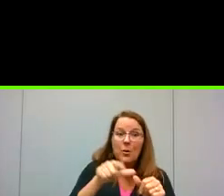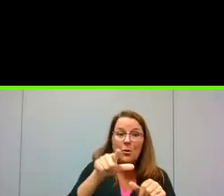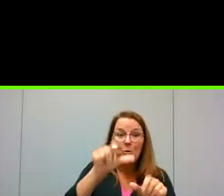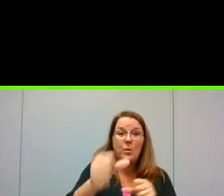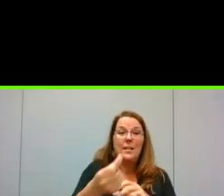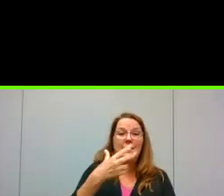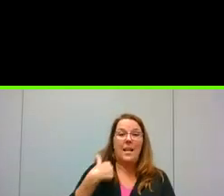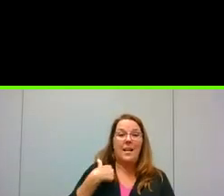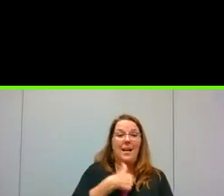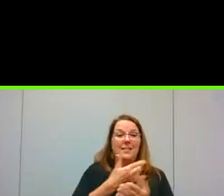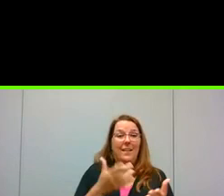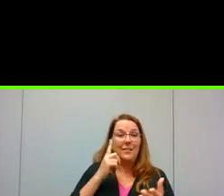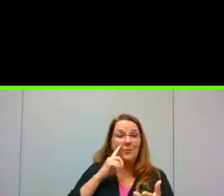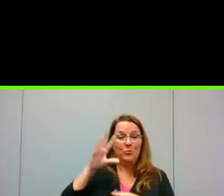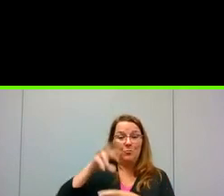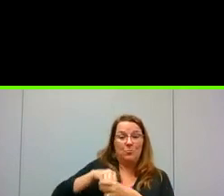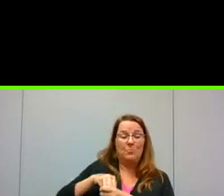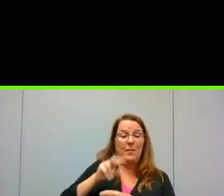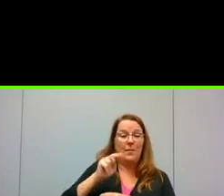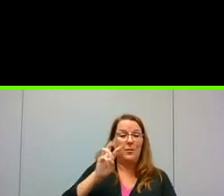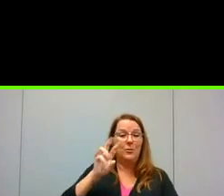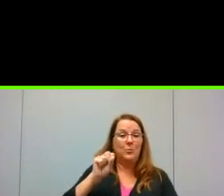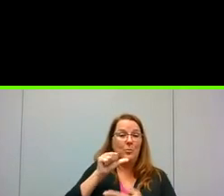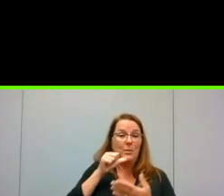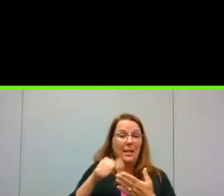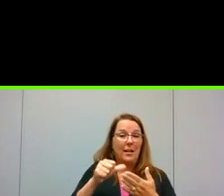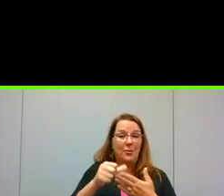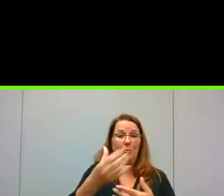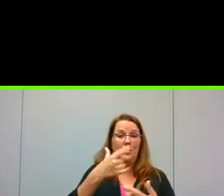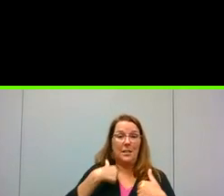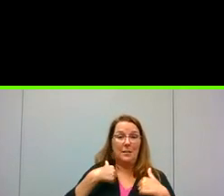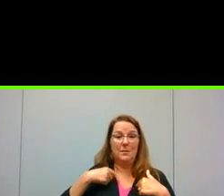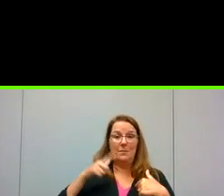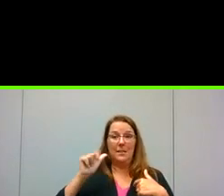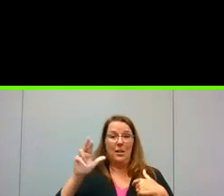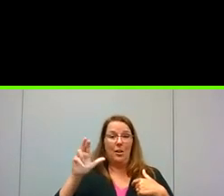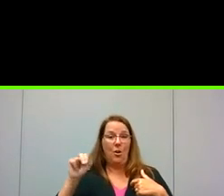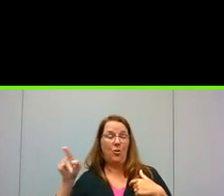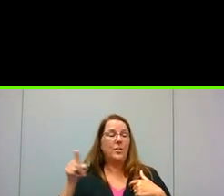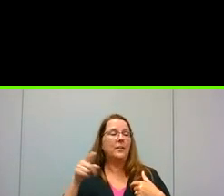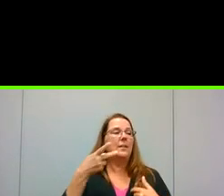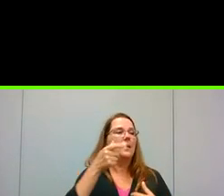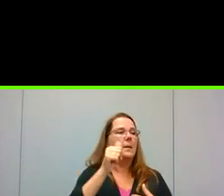for the newsletter. So send them my way. All right, Pam?